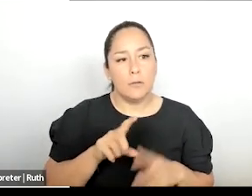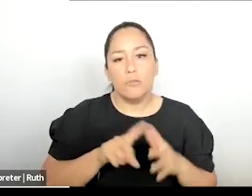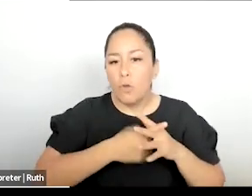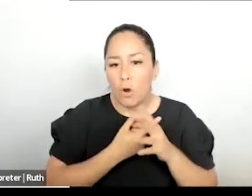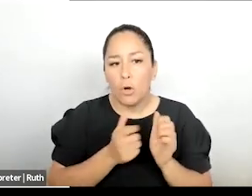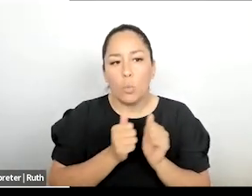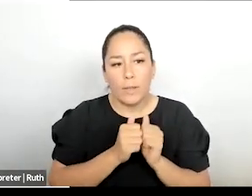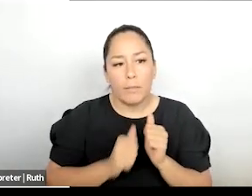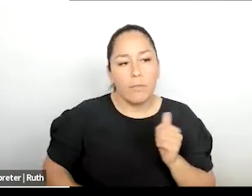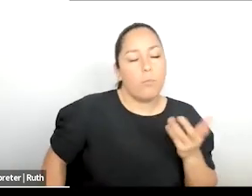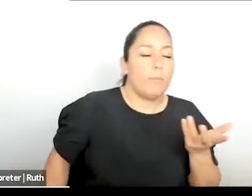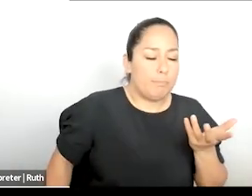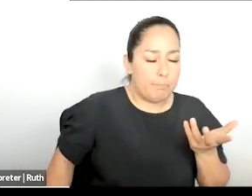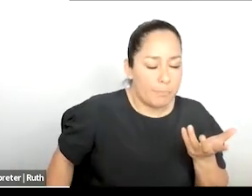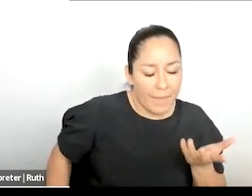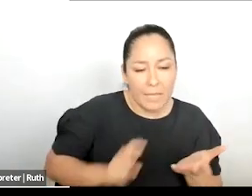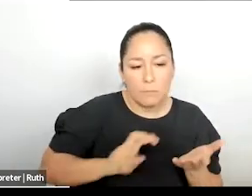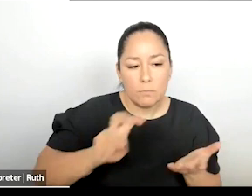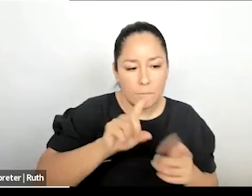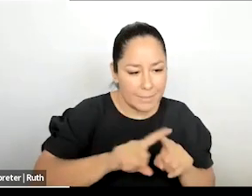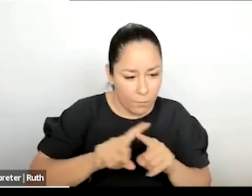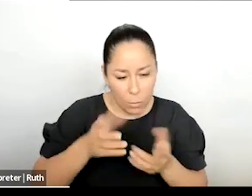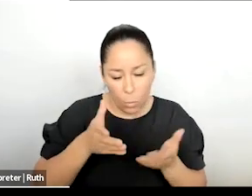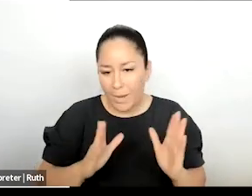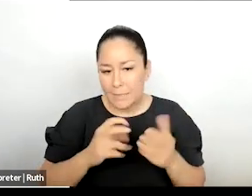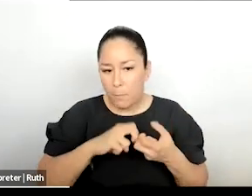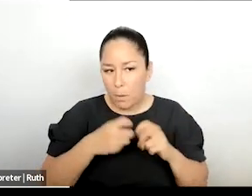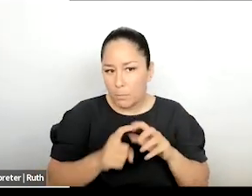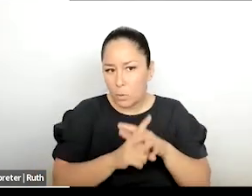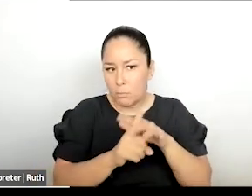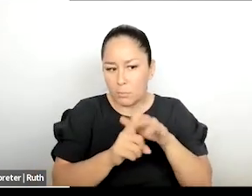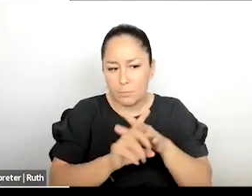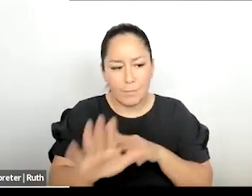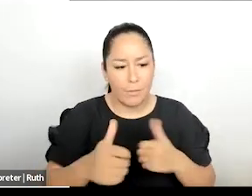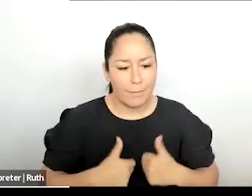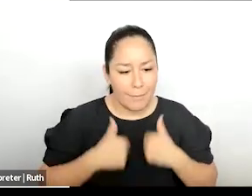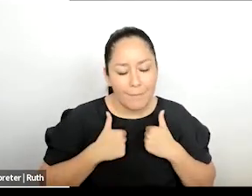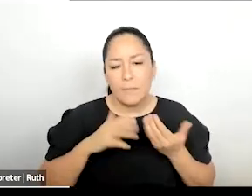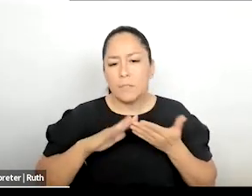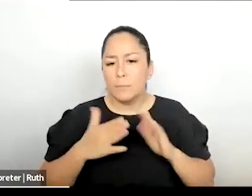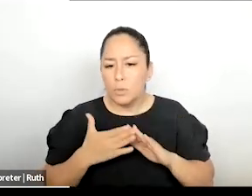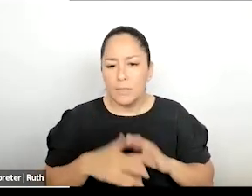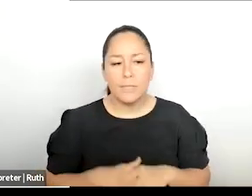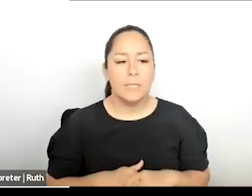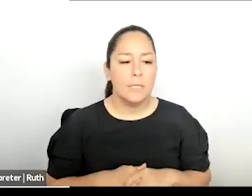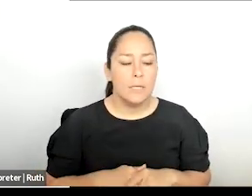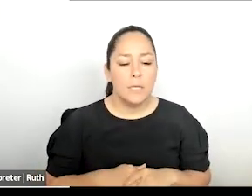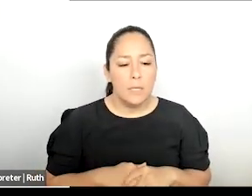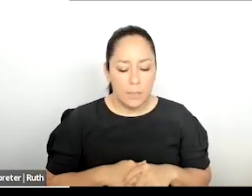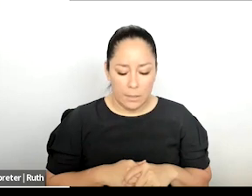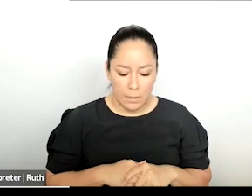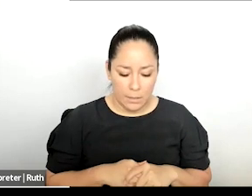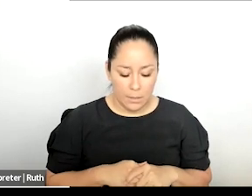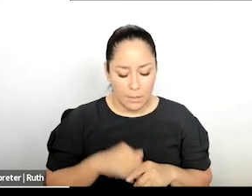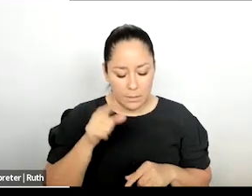to explore all of the ways in which the problem might be showing up in their lives and in the community. They need to be